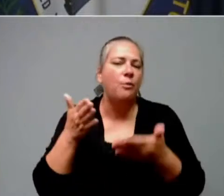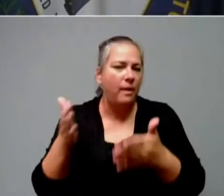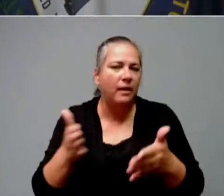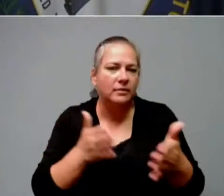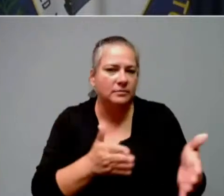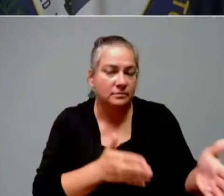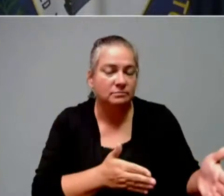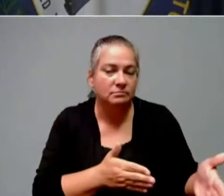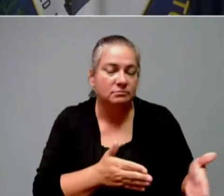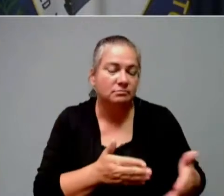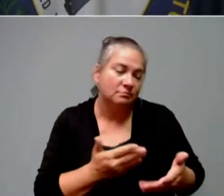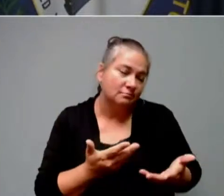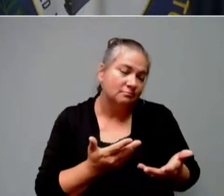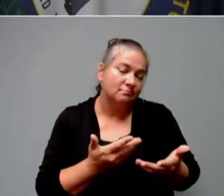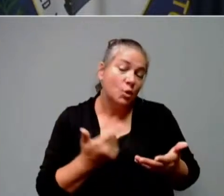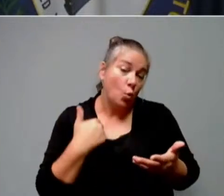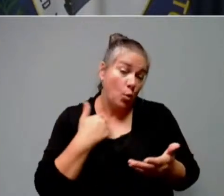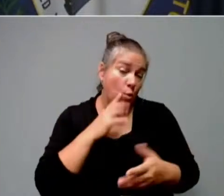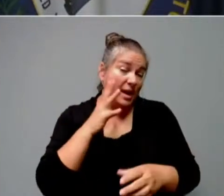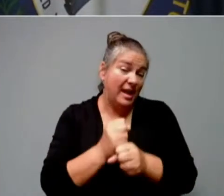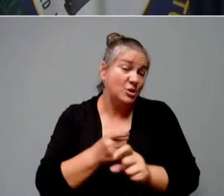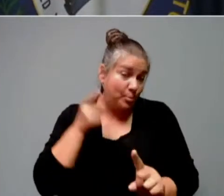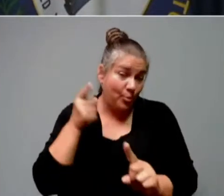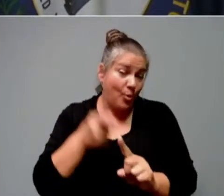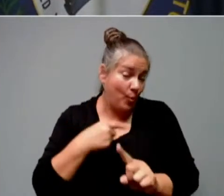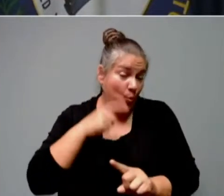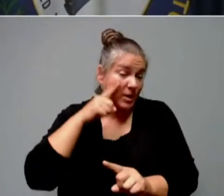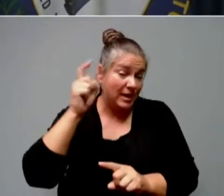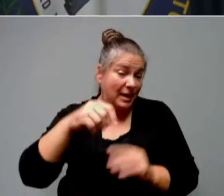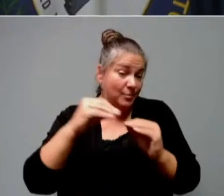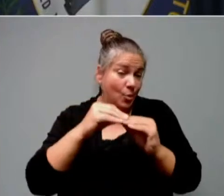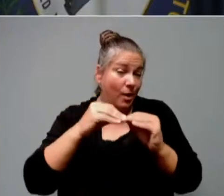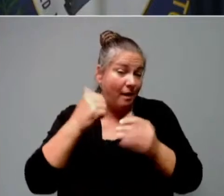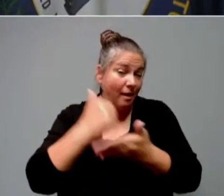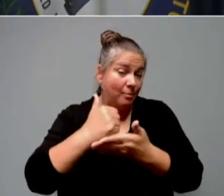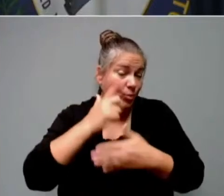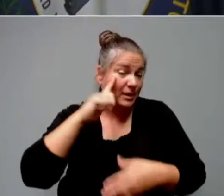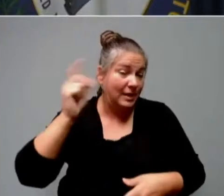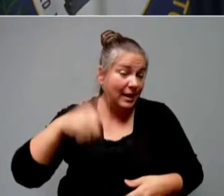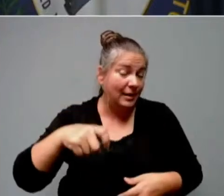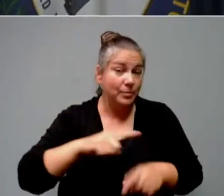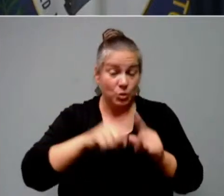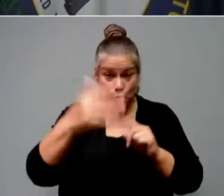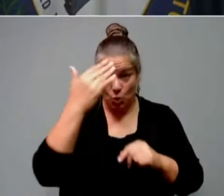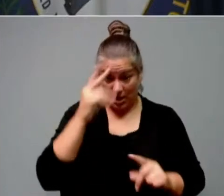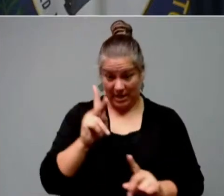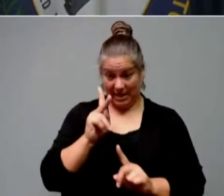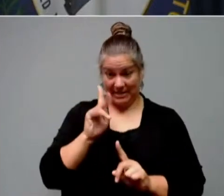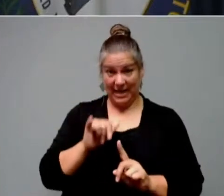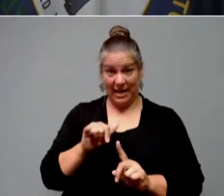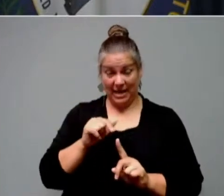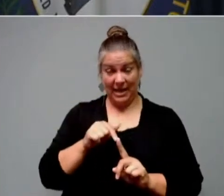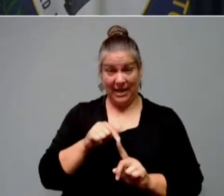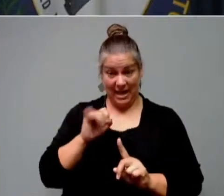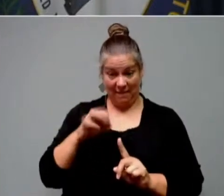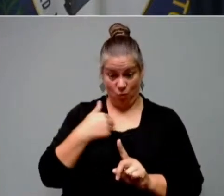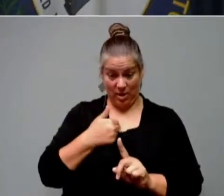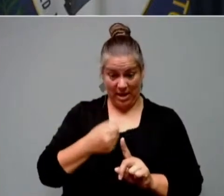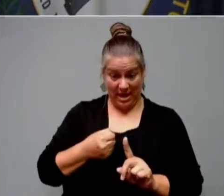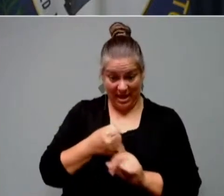point where we need more help, but we found typically when Kentucky hits that point, it is rapidly